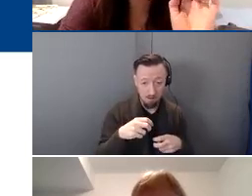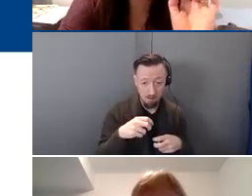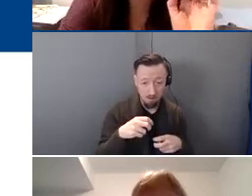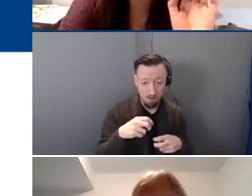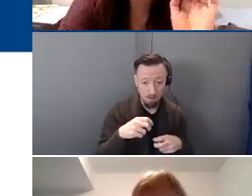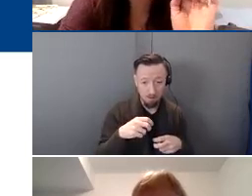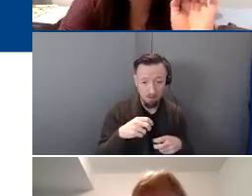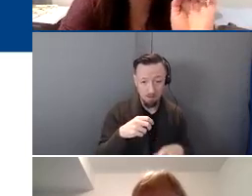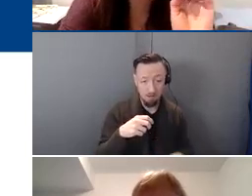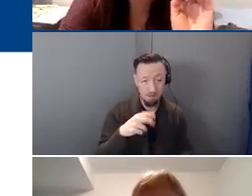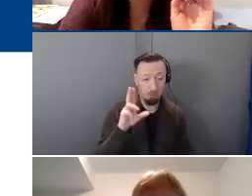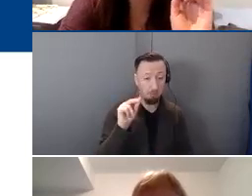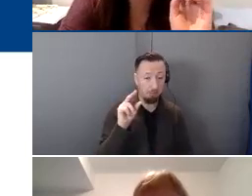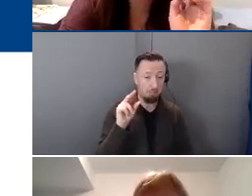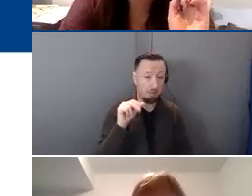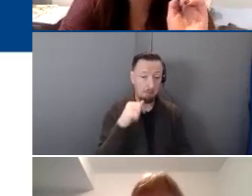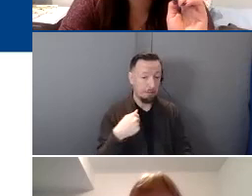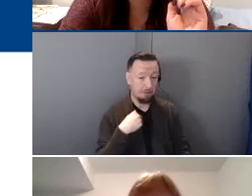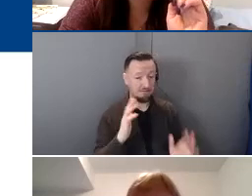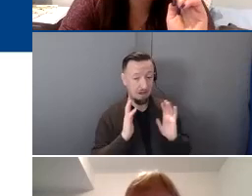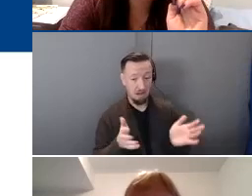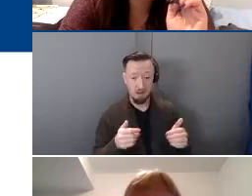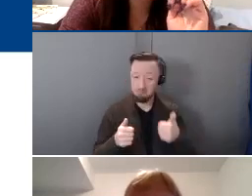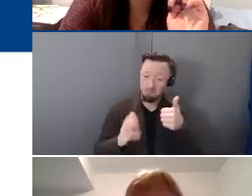Seems Not okay. breaking up for me.